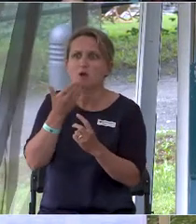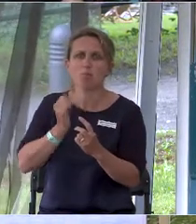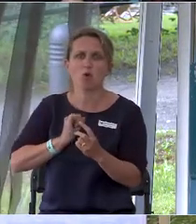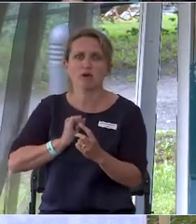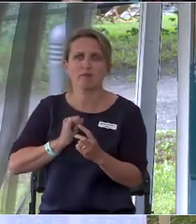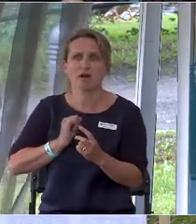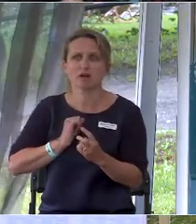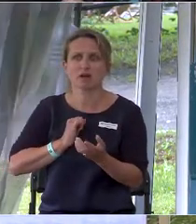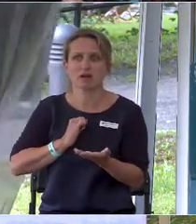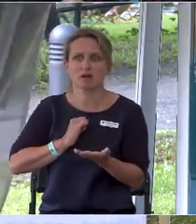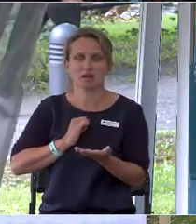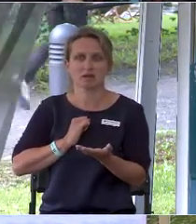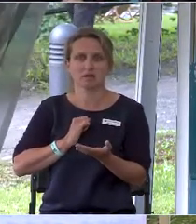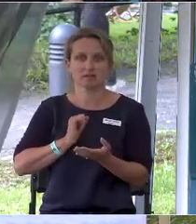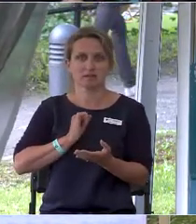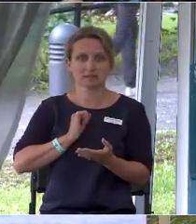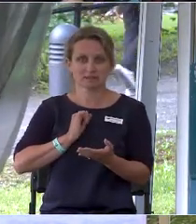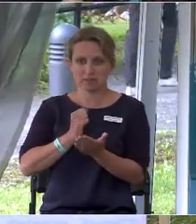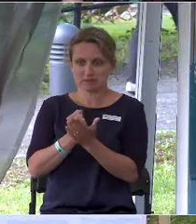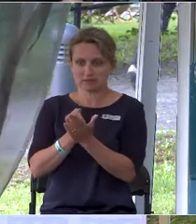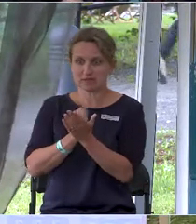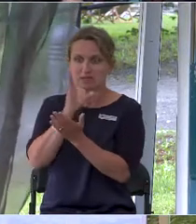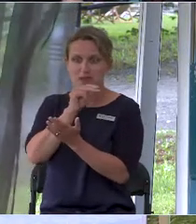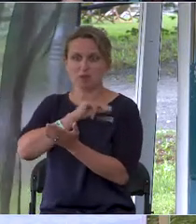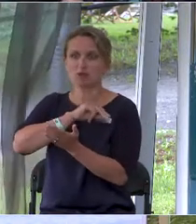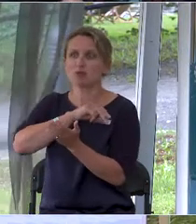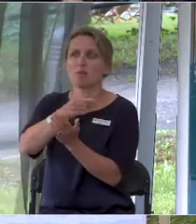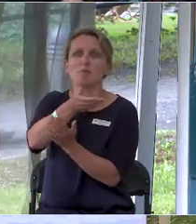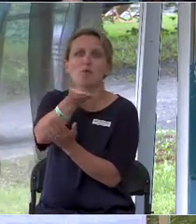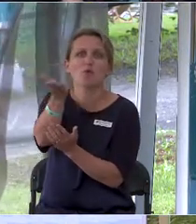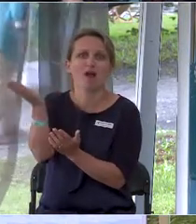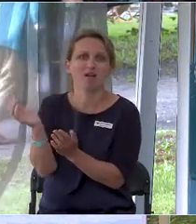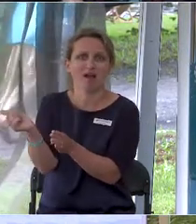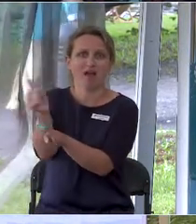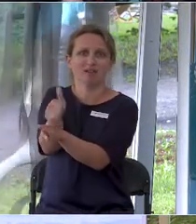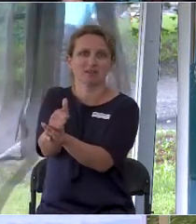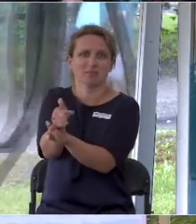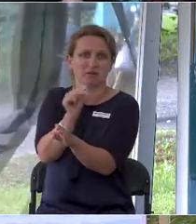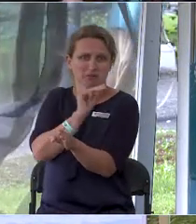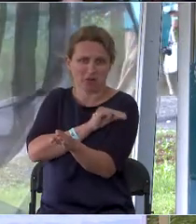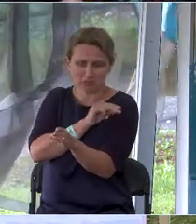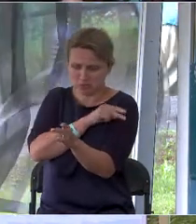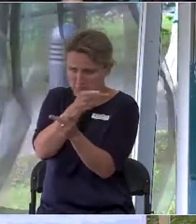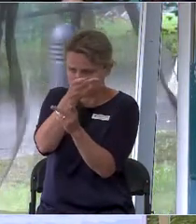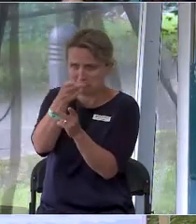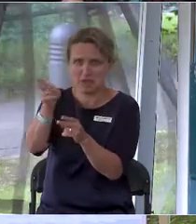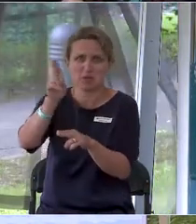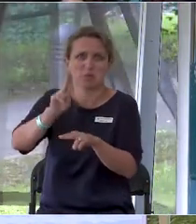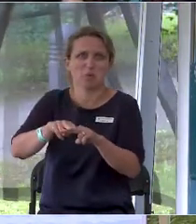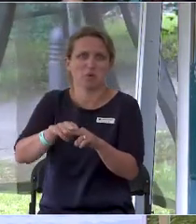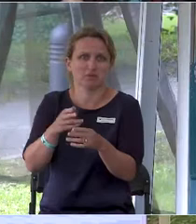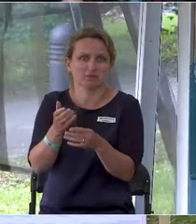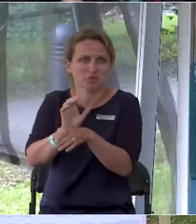bad. Those resources could be used for other things. Instead, that is sort of more